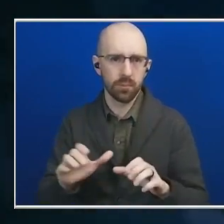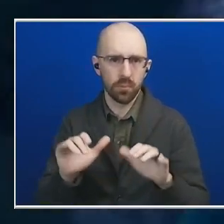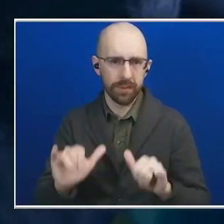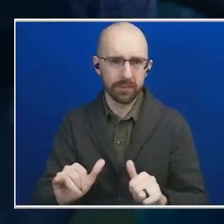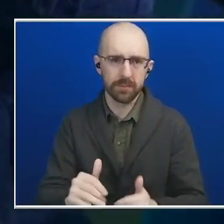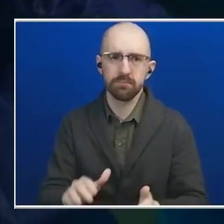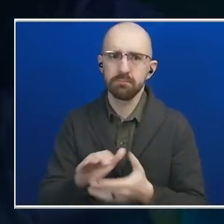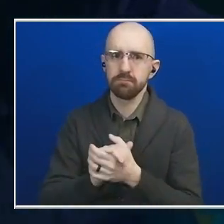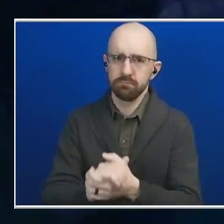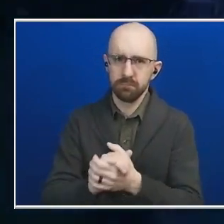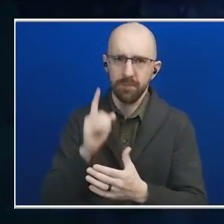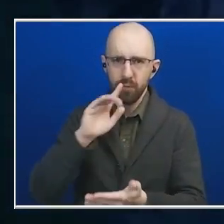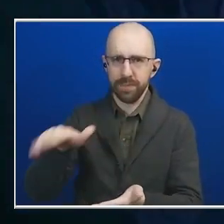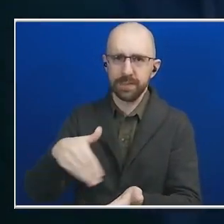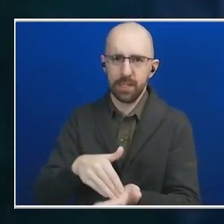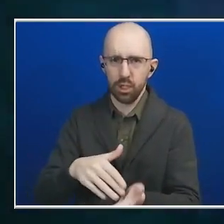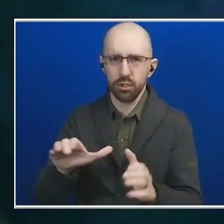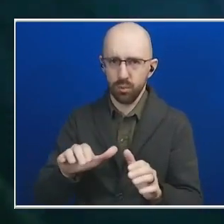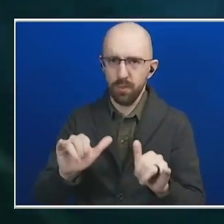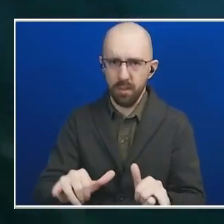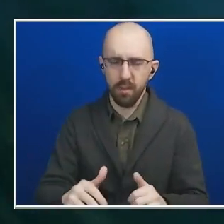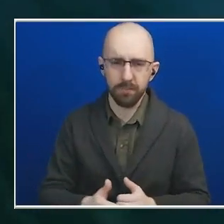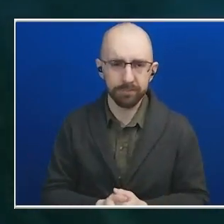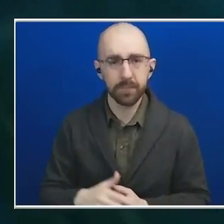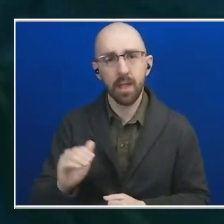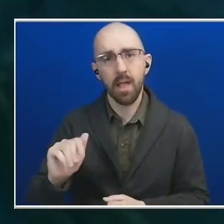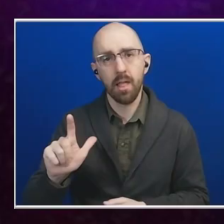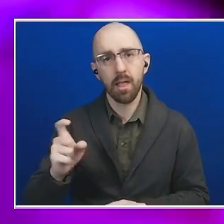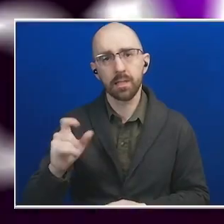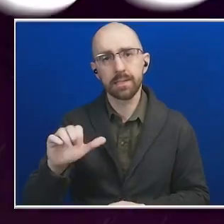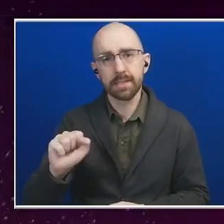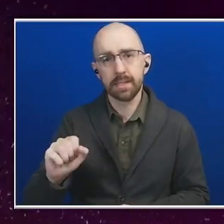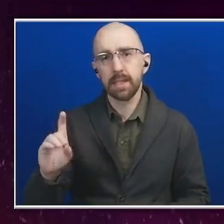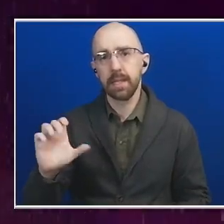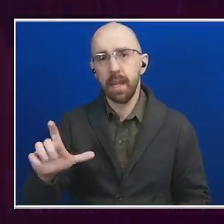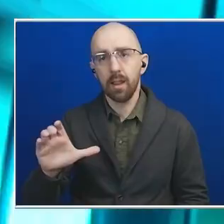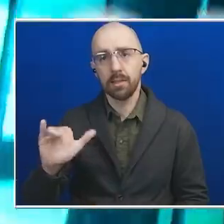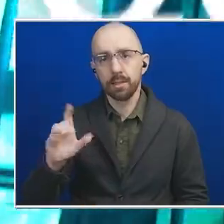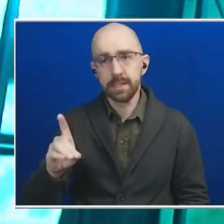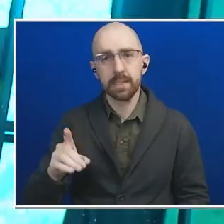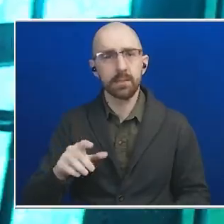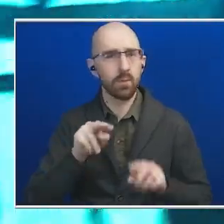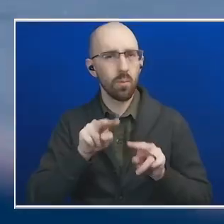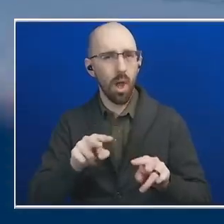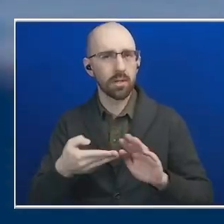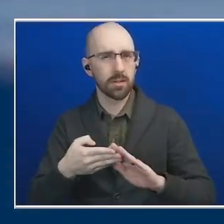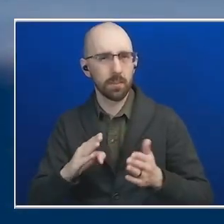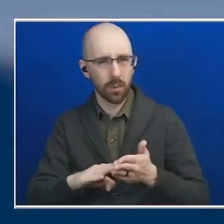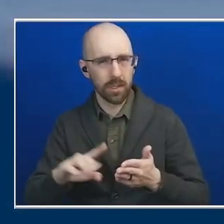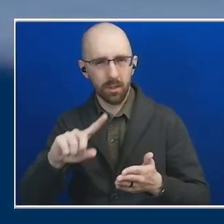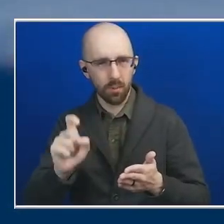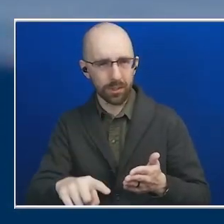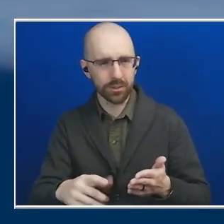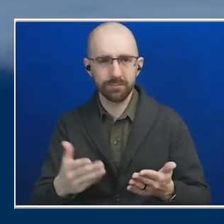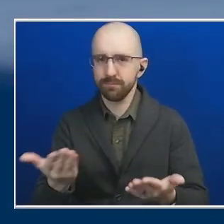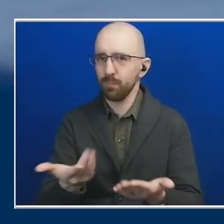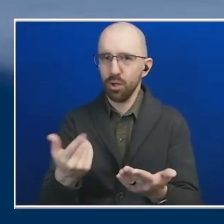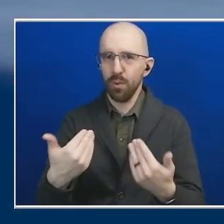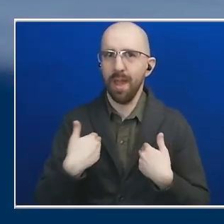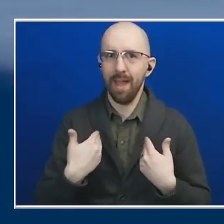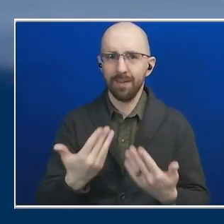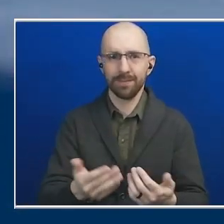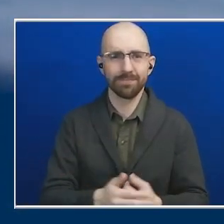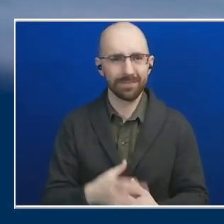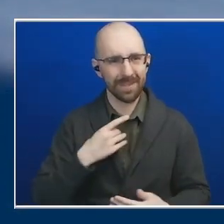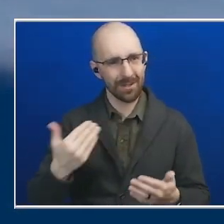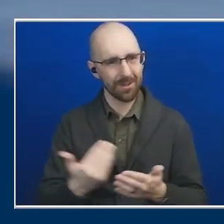Transplantation. Alexis Del Cid is watching for questions from our community. Dr. Del Cid, what do you got for us? Oh, I like my new title.